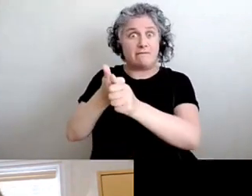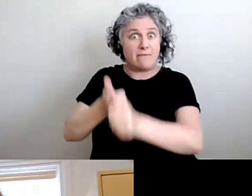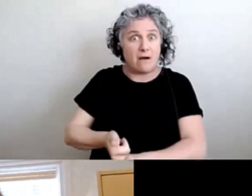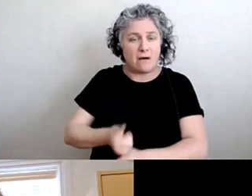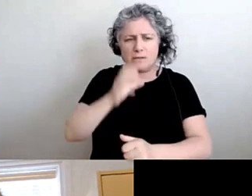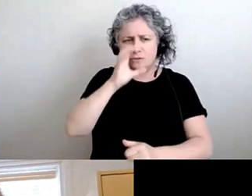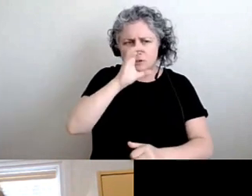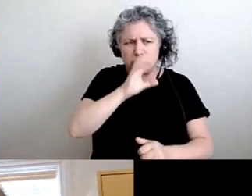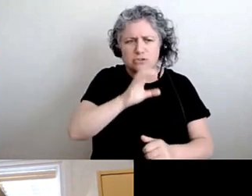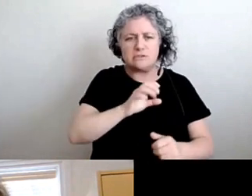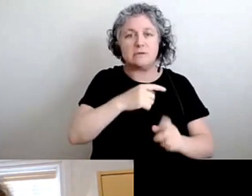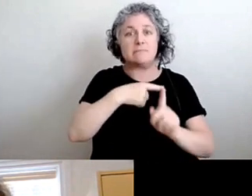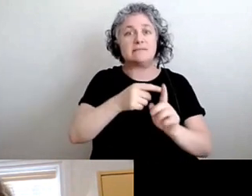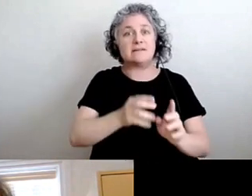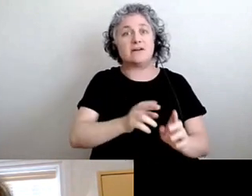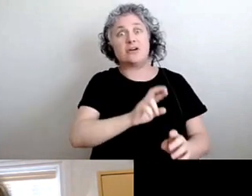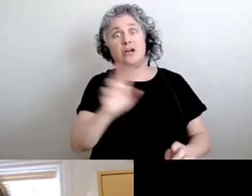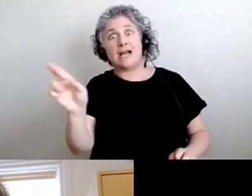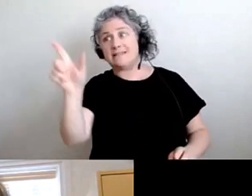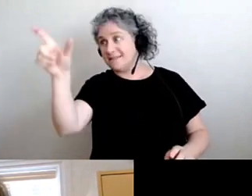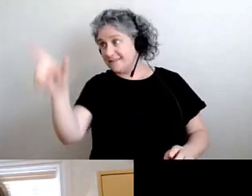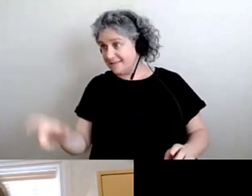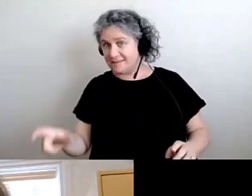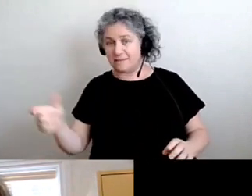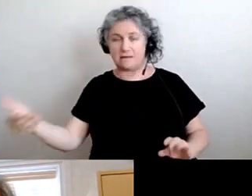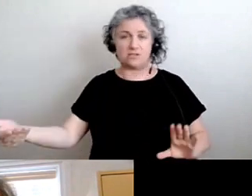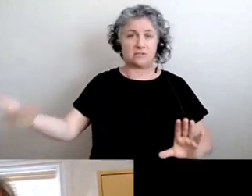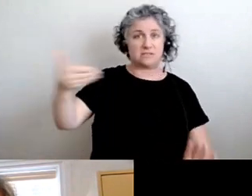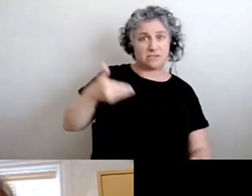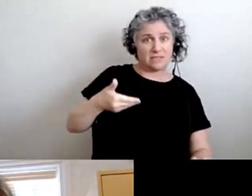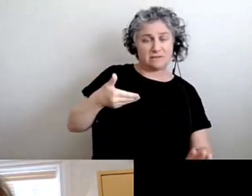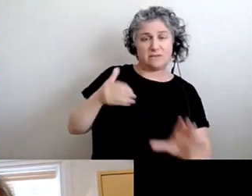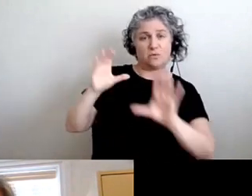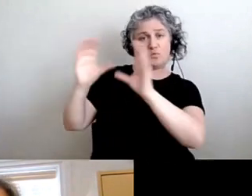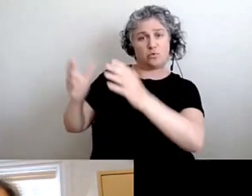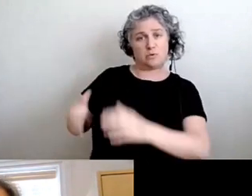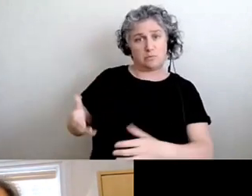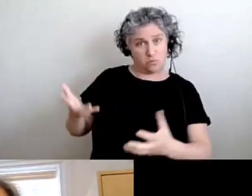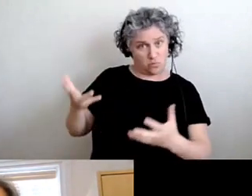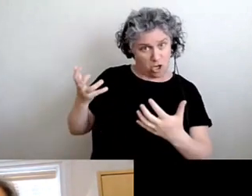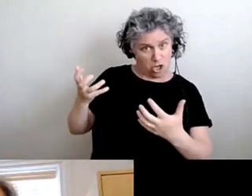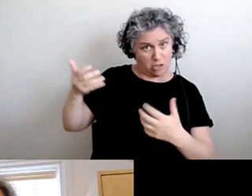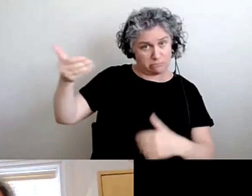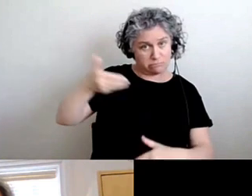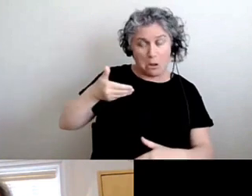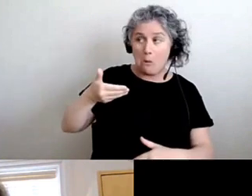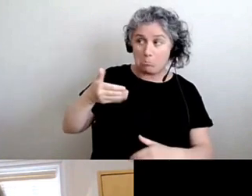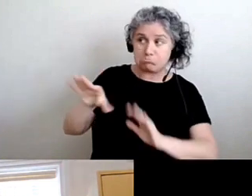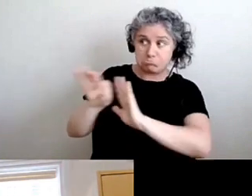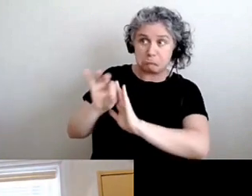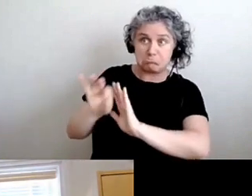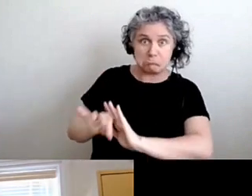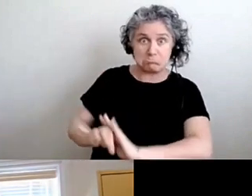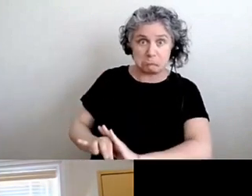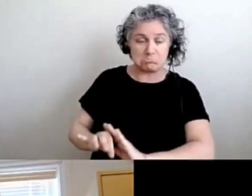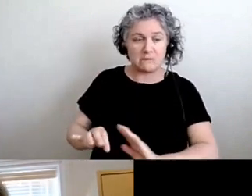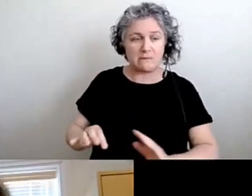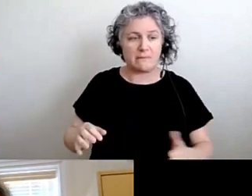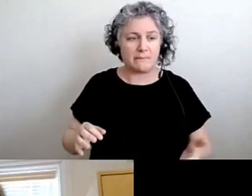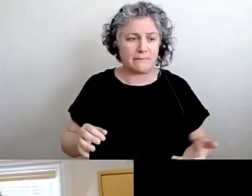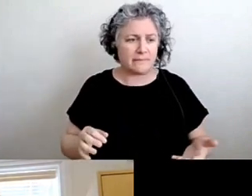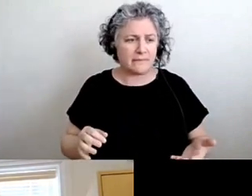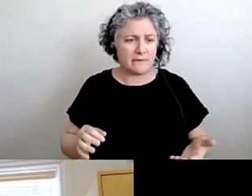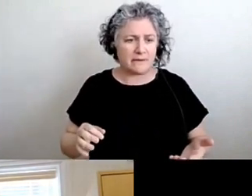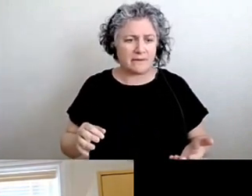right-hand side, it suggests groups for you, so you could choose them, all right? And really